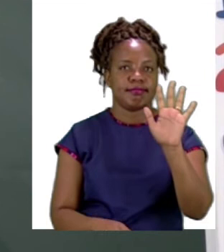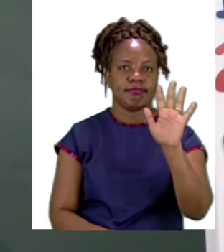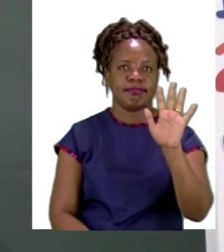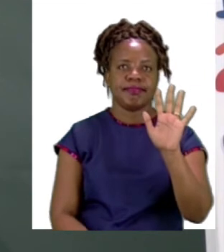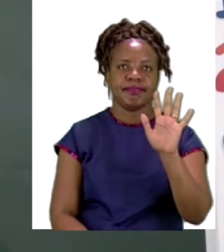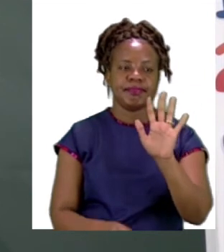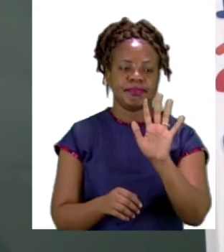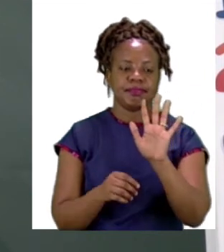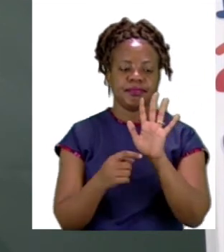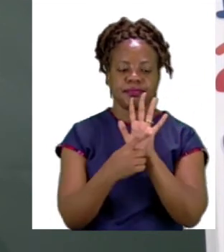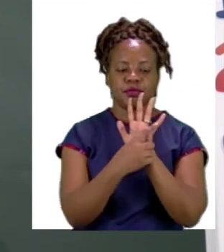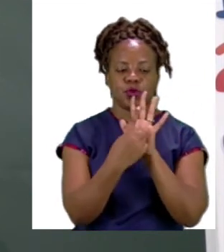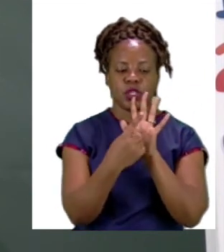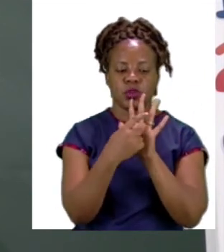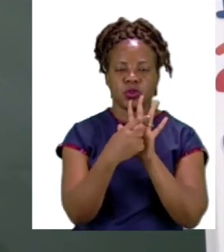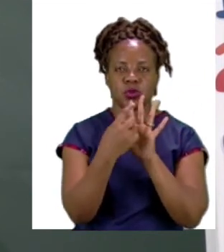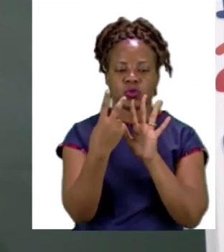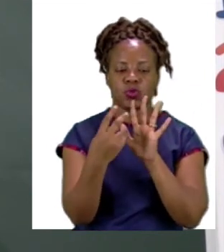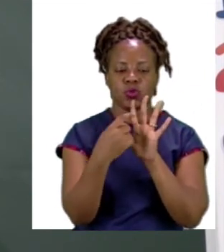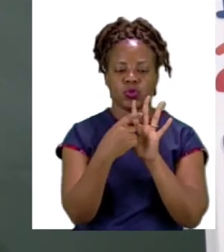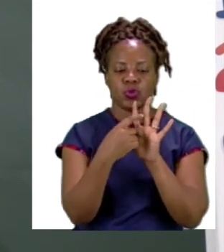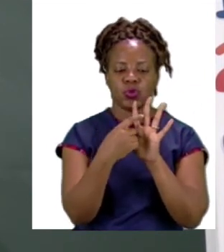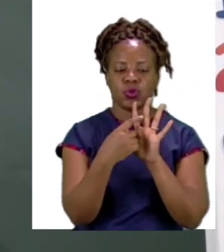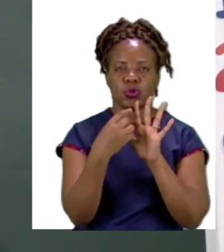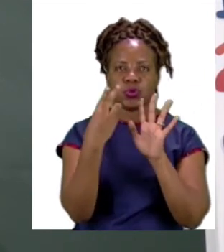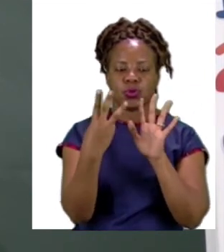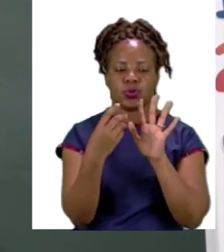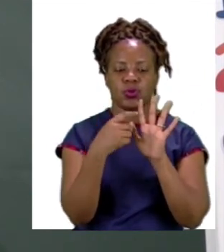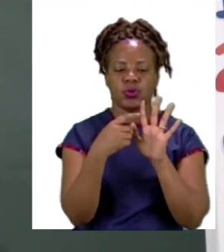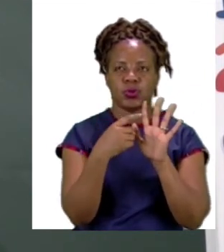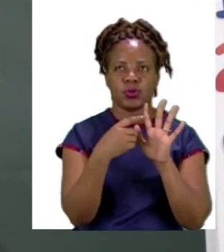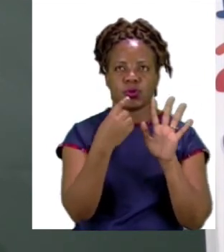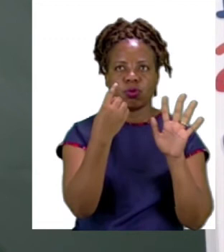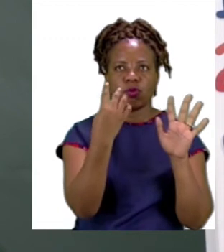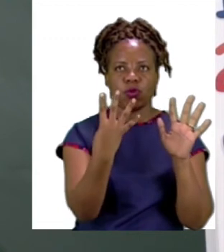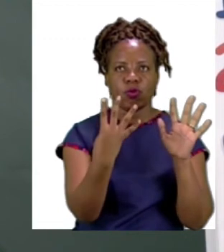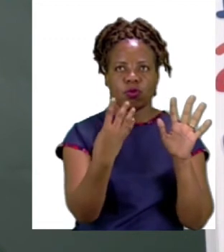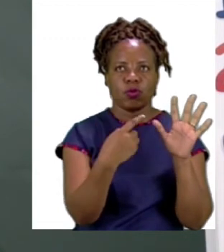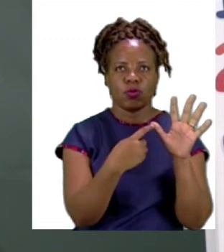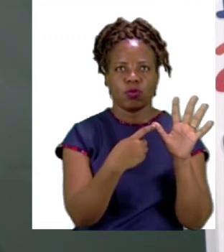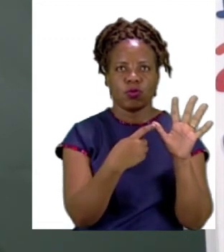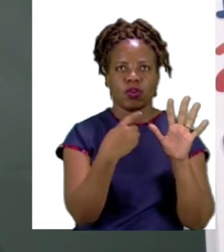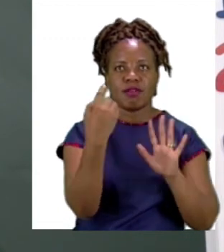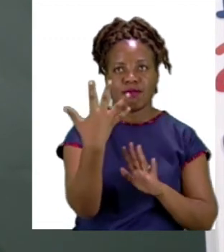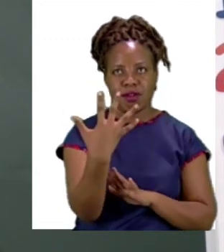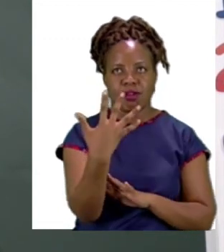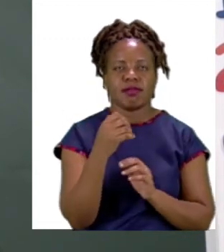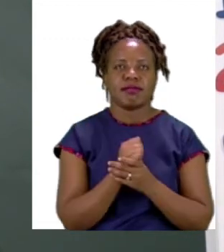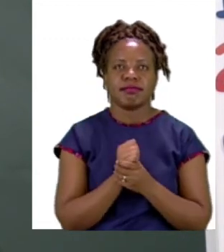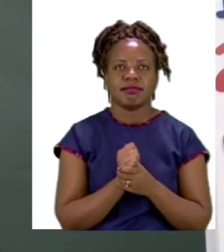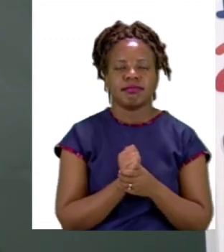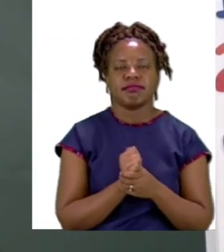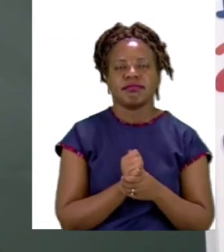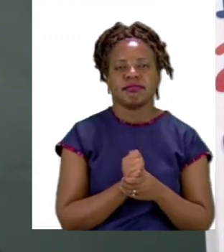once. 1, 2, 3, 4, 5.